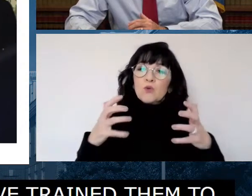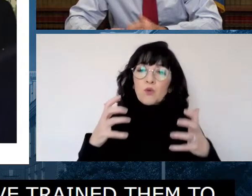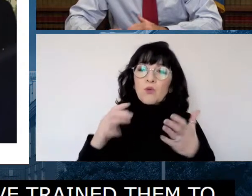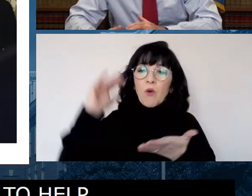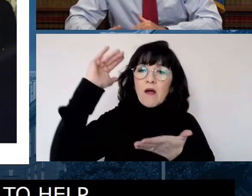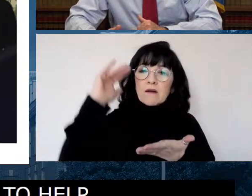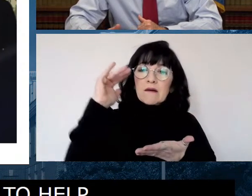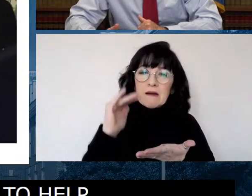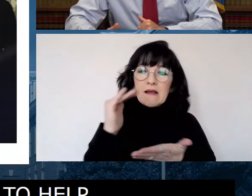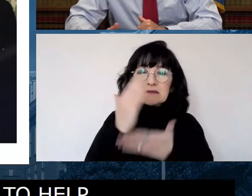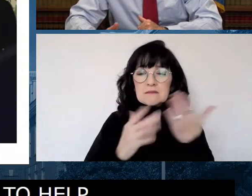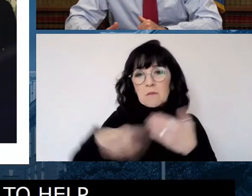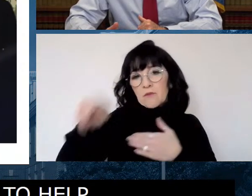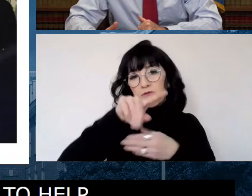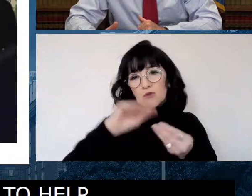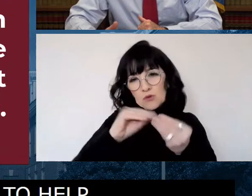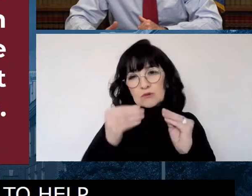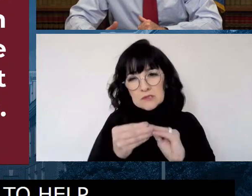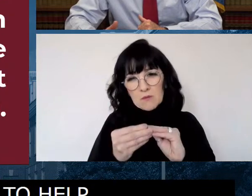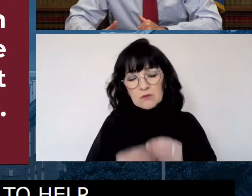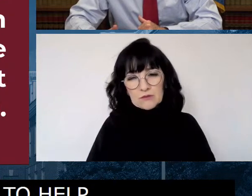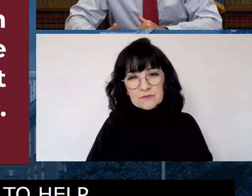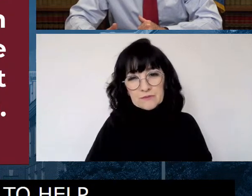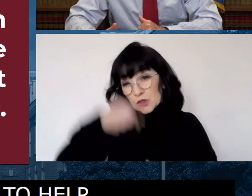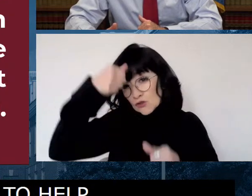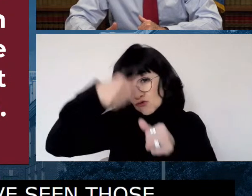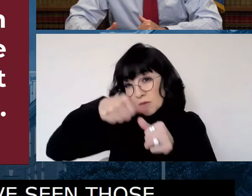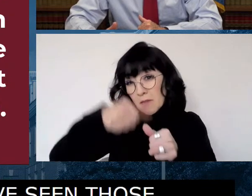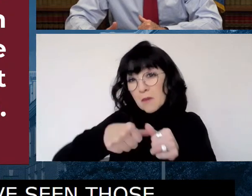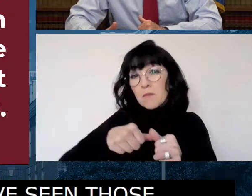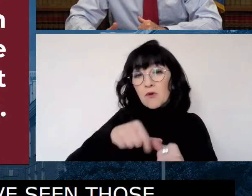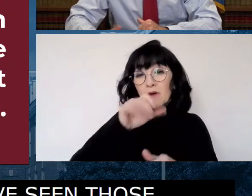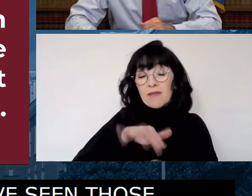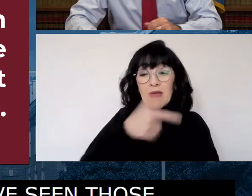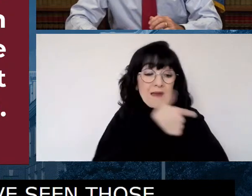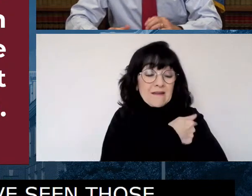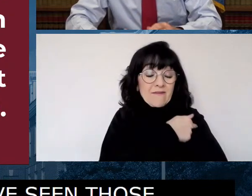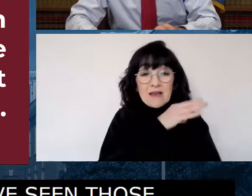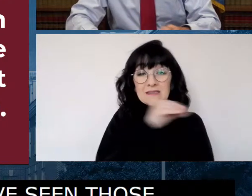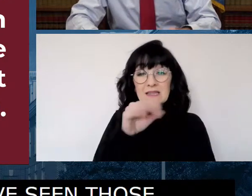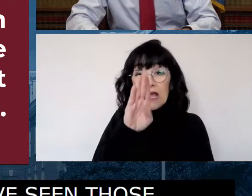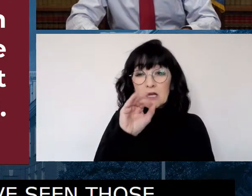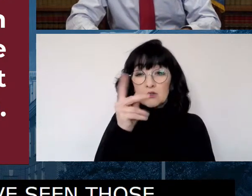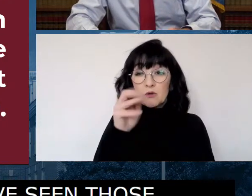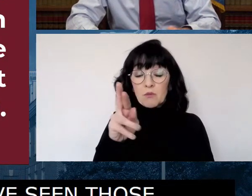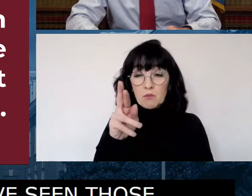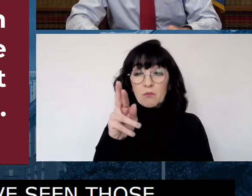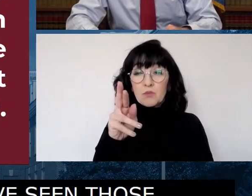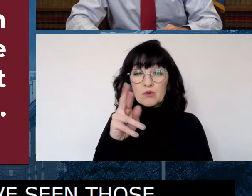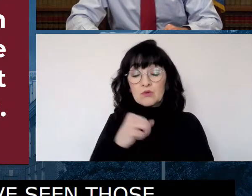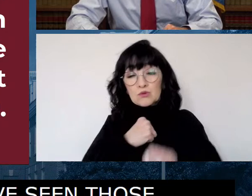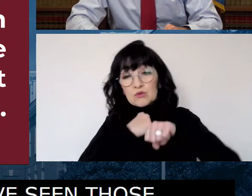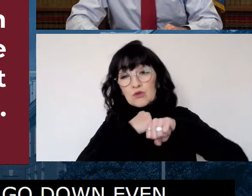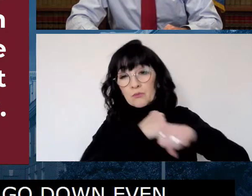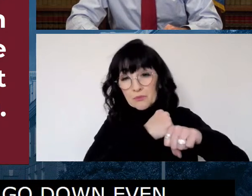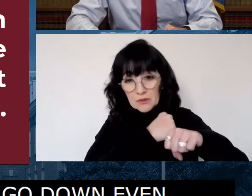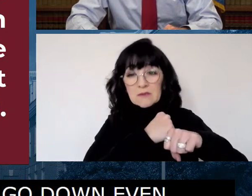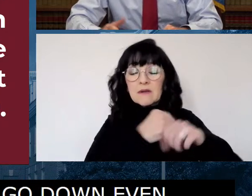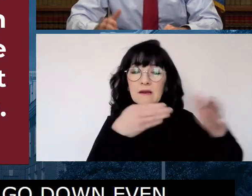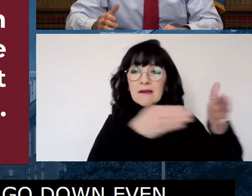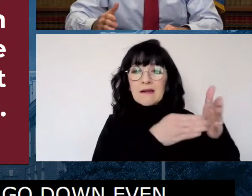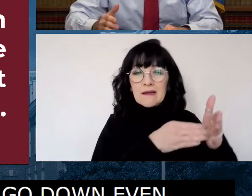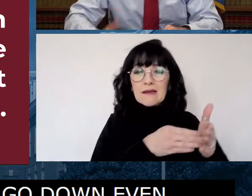further. Remember, the vaccine and boosters are effective against COVID-19, particularly against serious disease